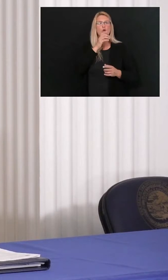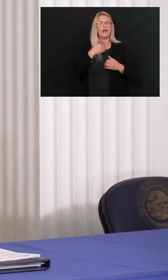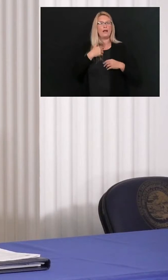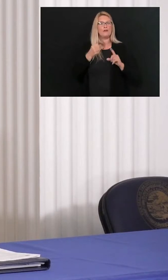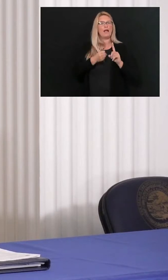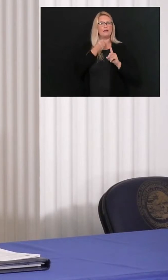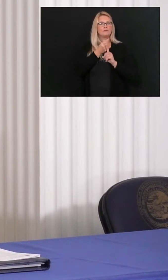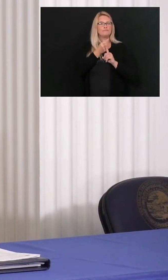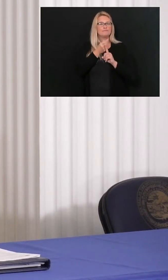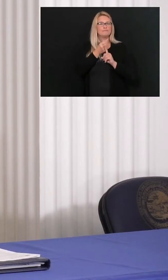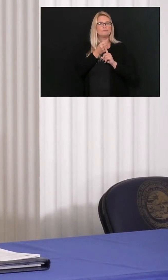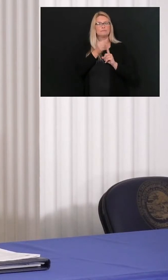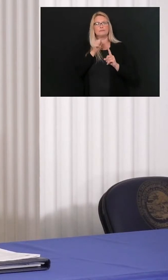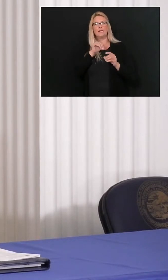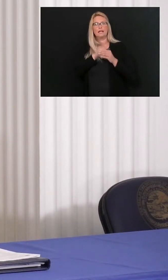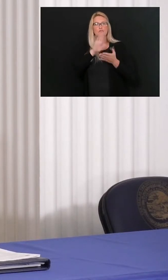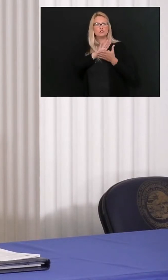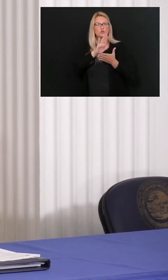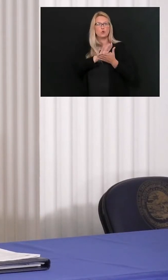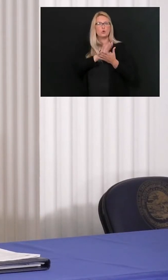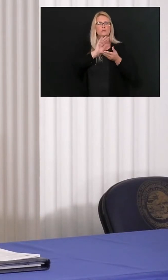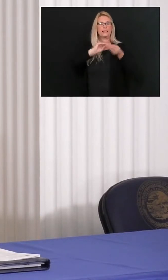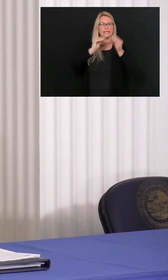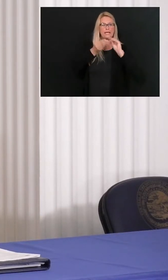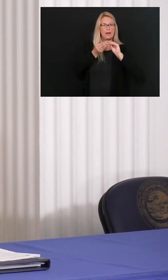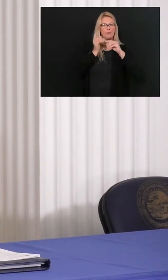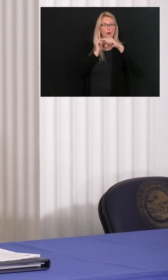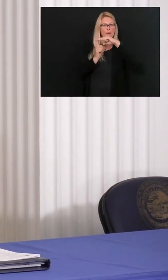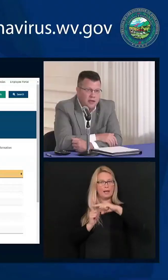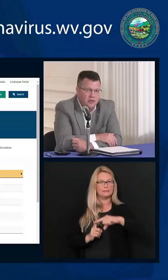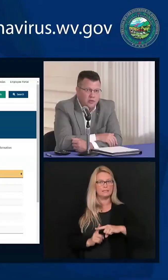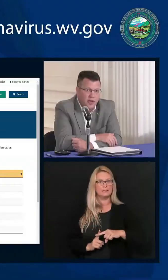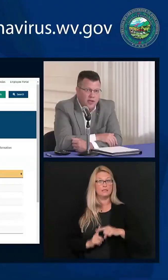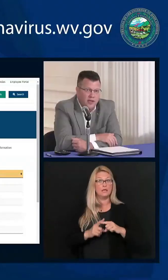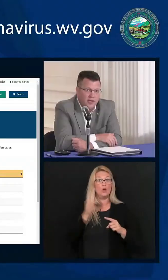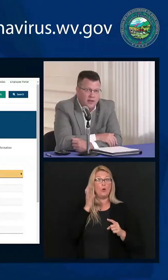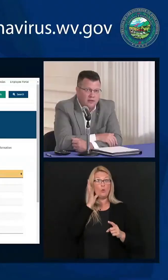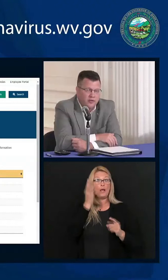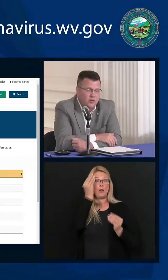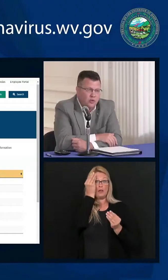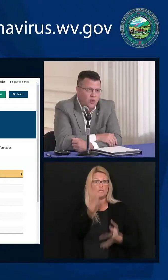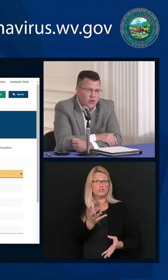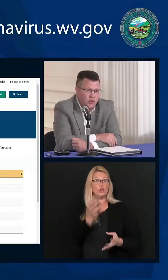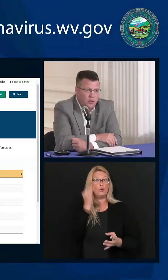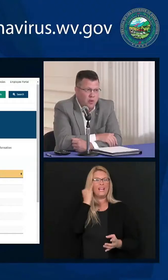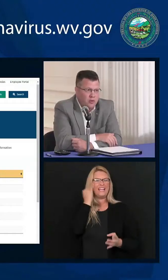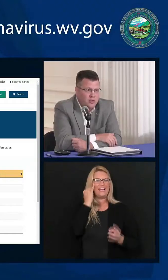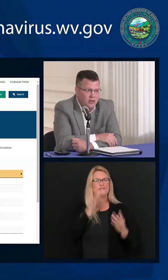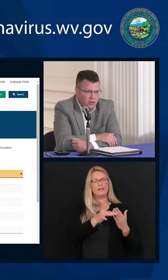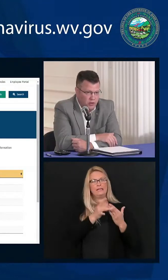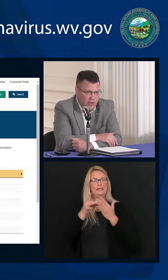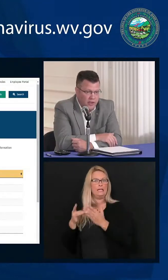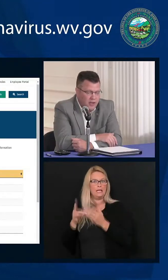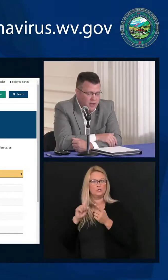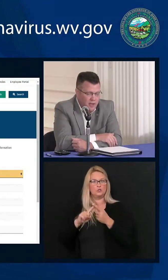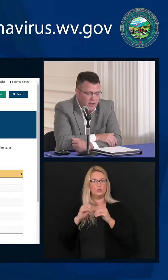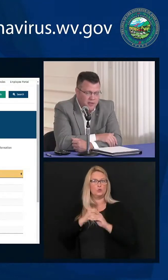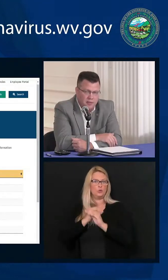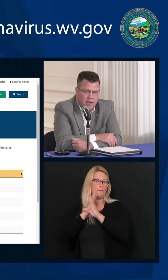of cases, and we're even going to post if that outbreak led to the school going to remote